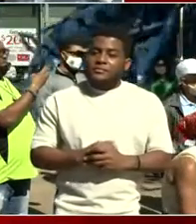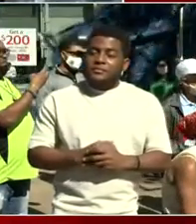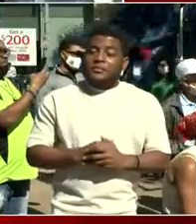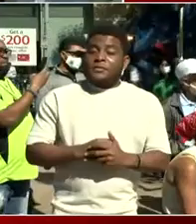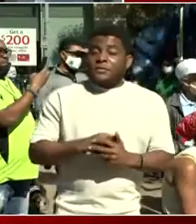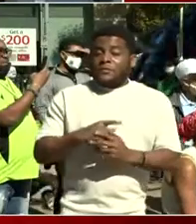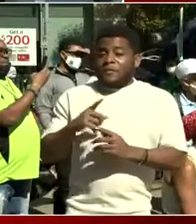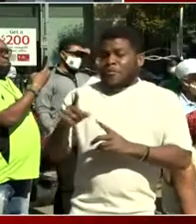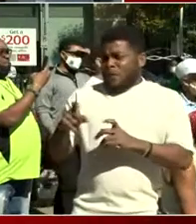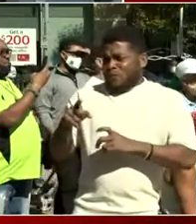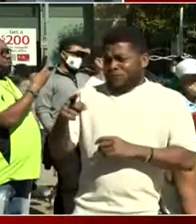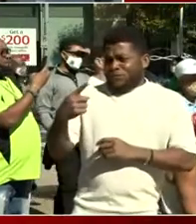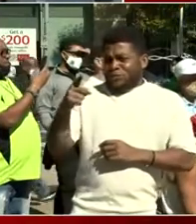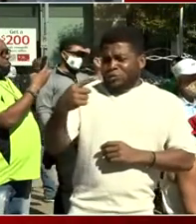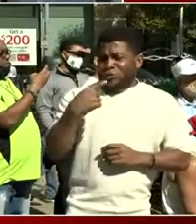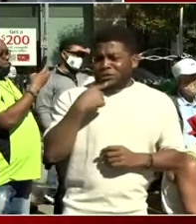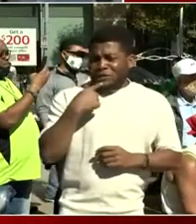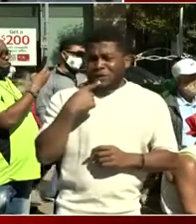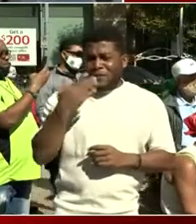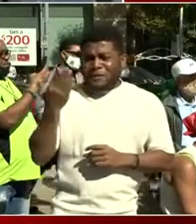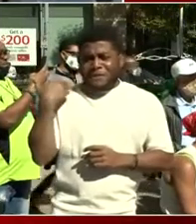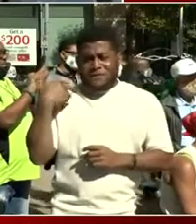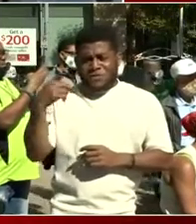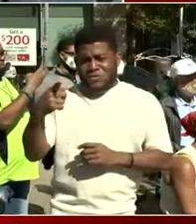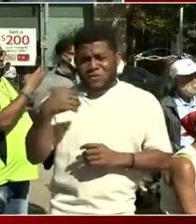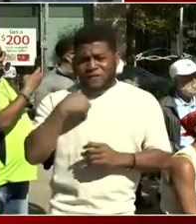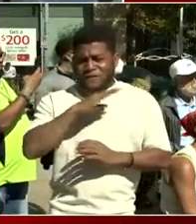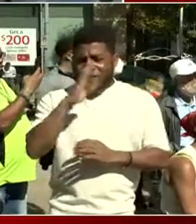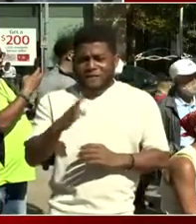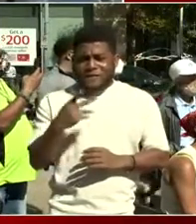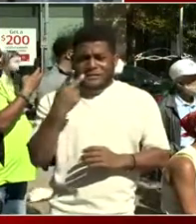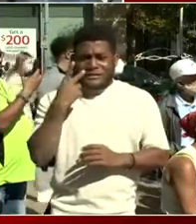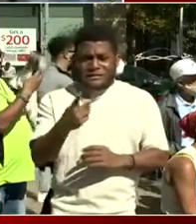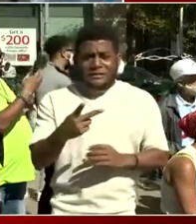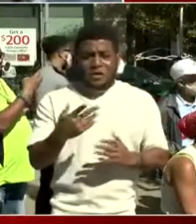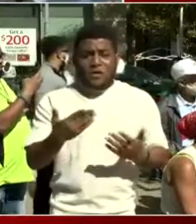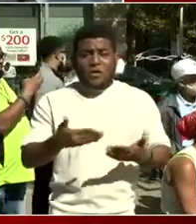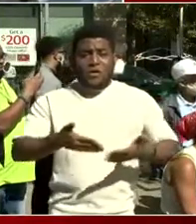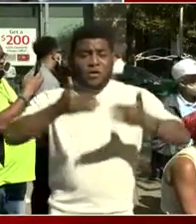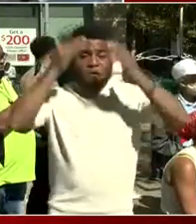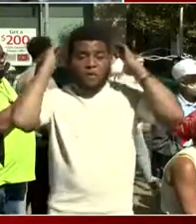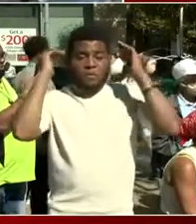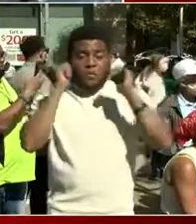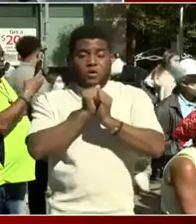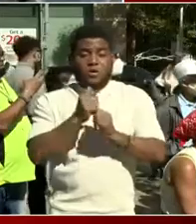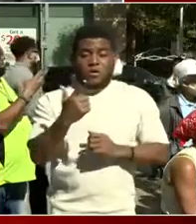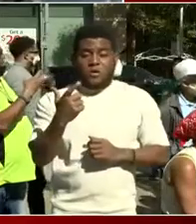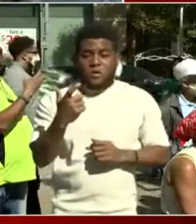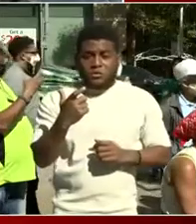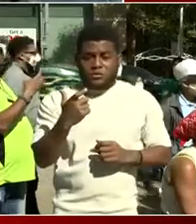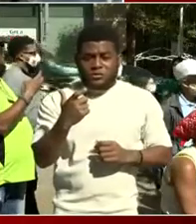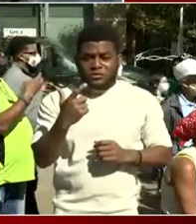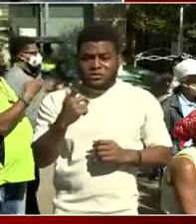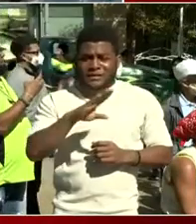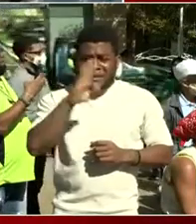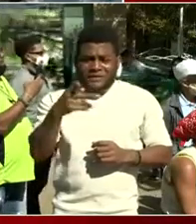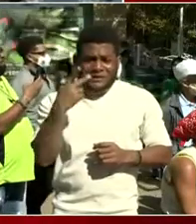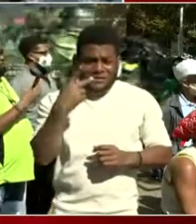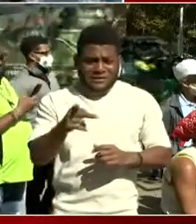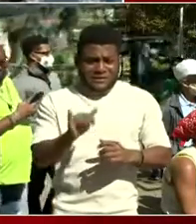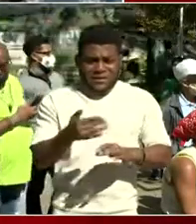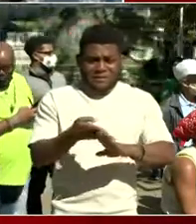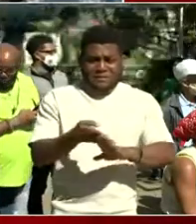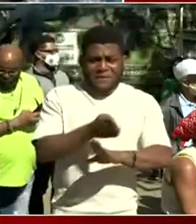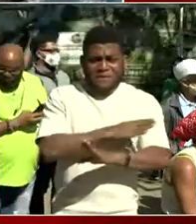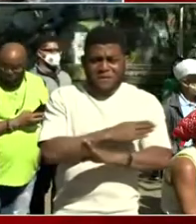you'd never seen so many guns in the city. That's true. You're taking a lot of guns off the street. Yep. However, there's anecdotal evidence